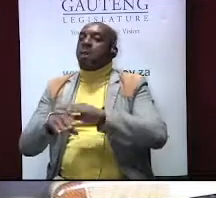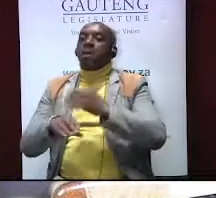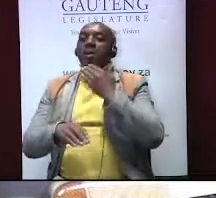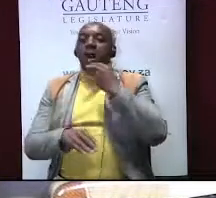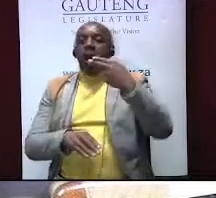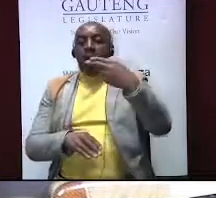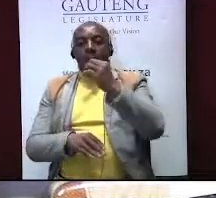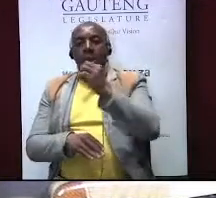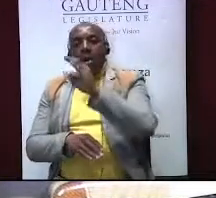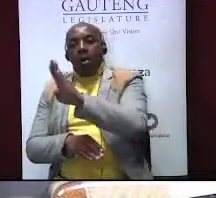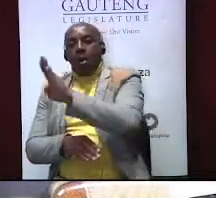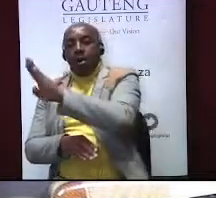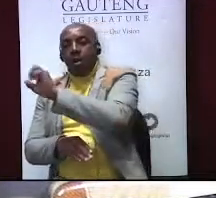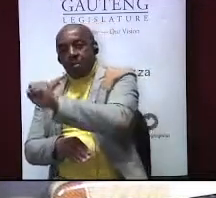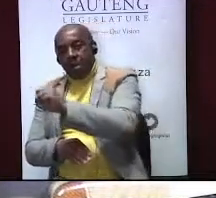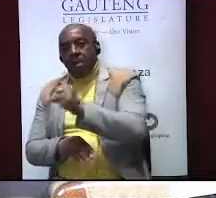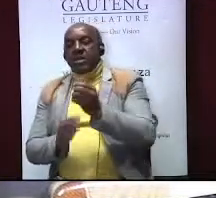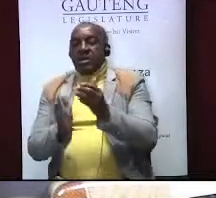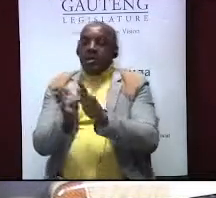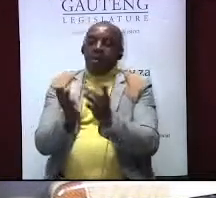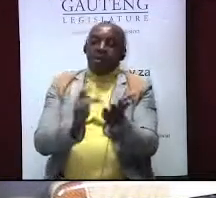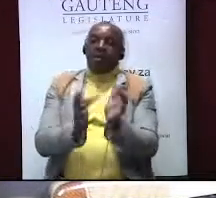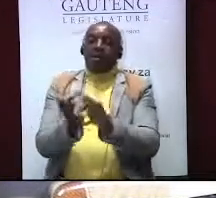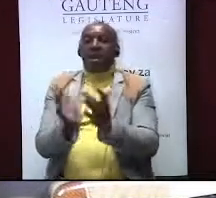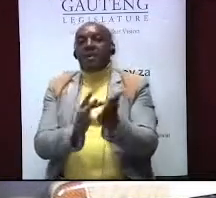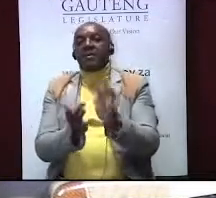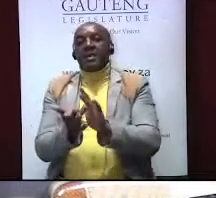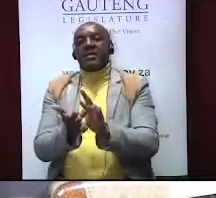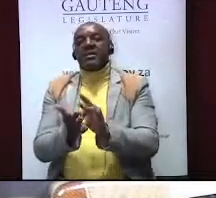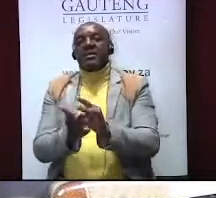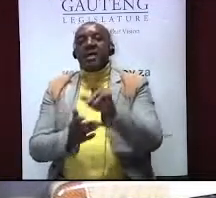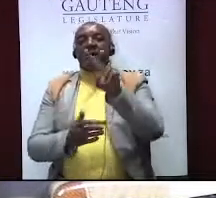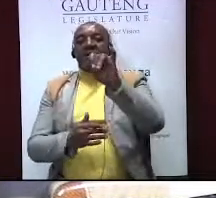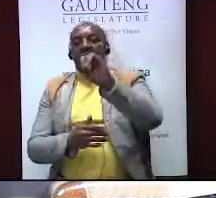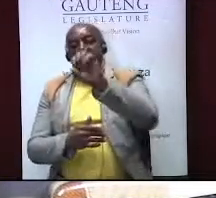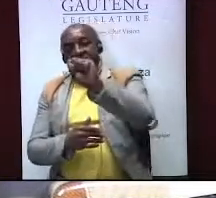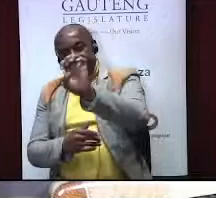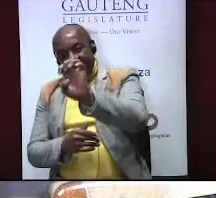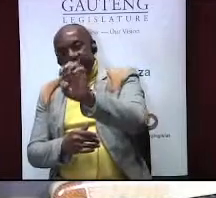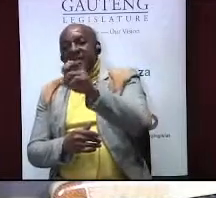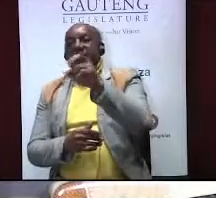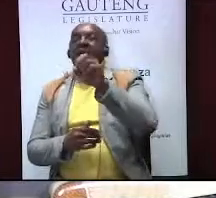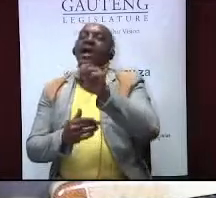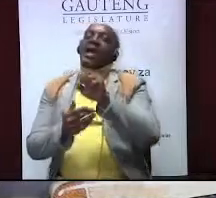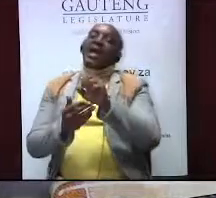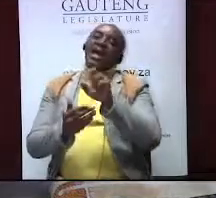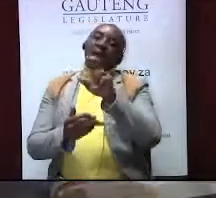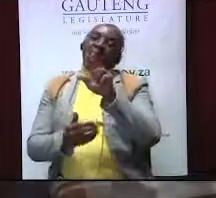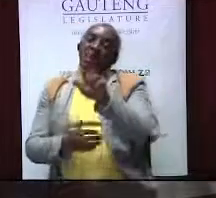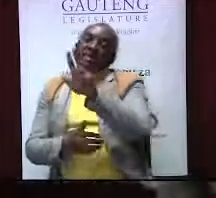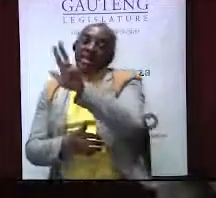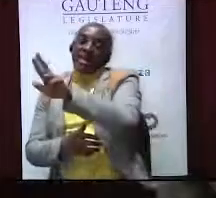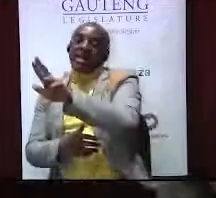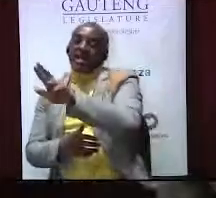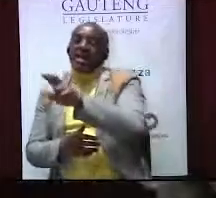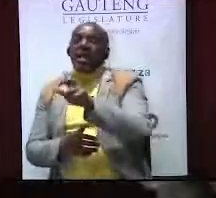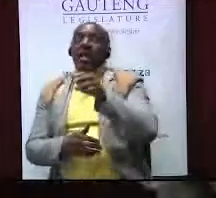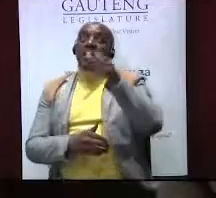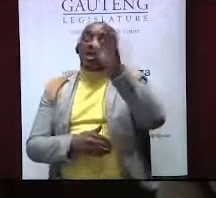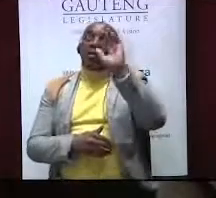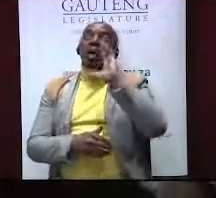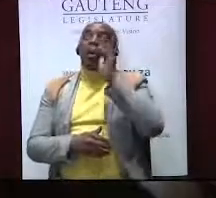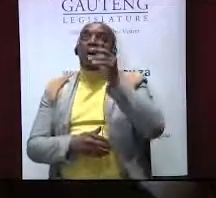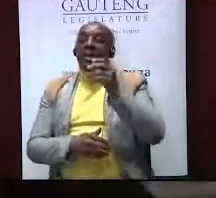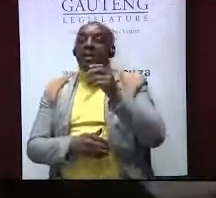Psalm 68, verse 11 says, "The Lord gives the command, and a great army of women spread the good